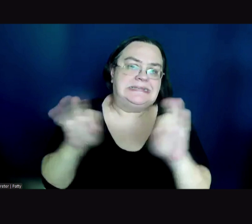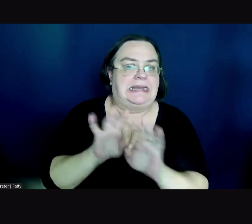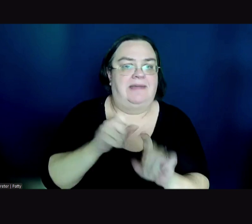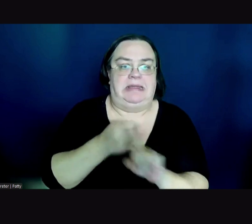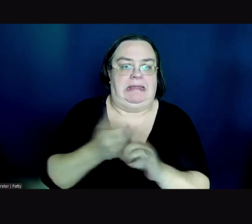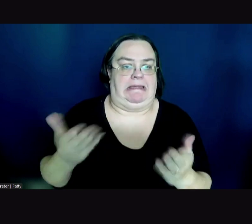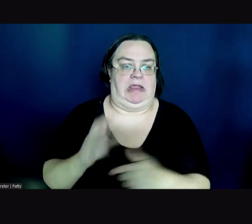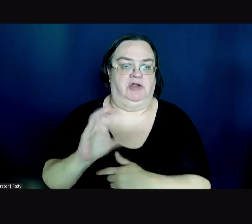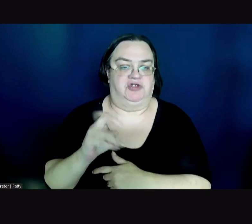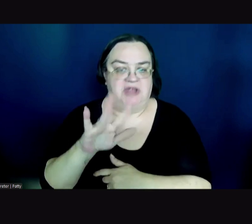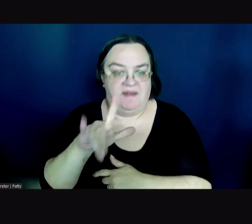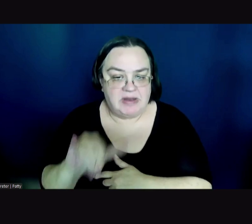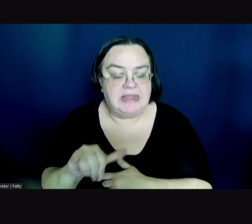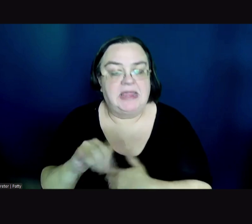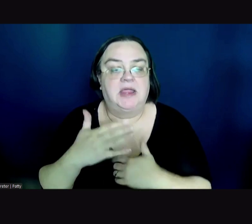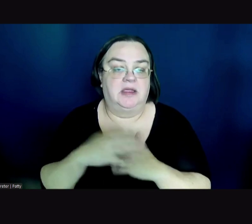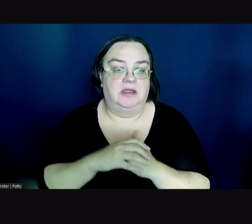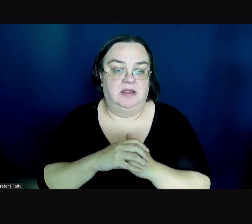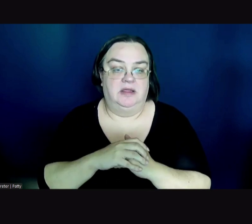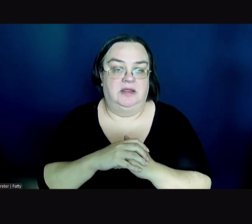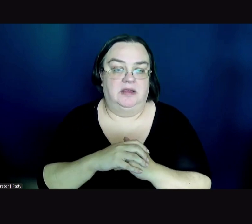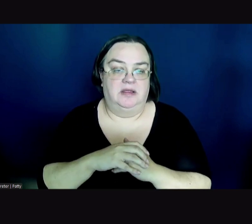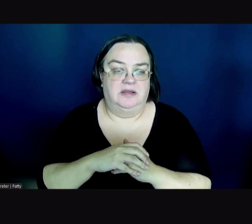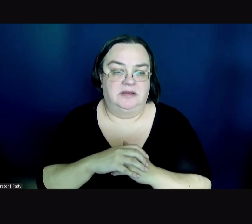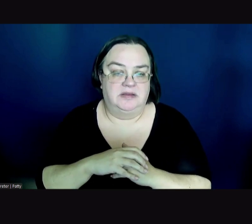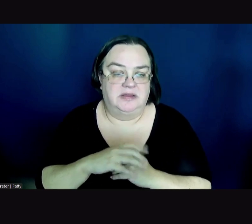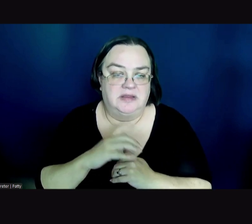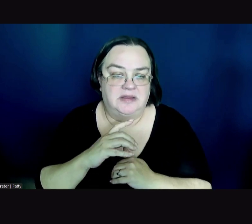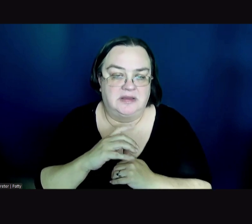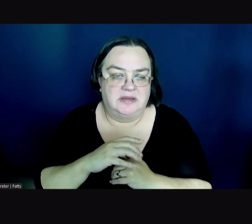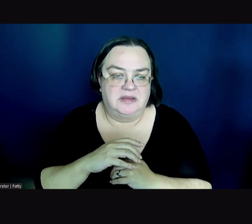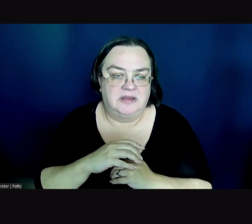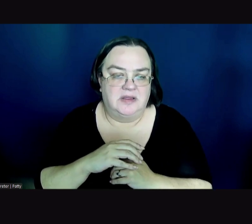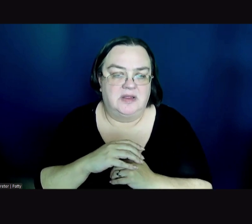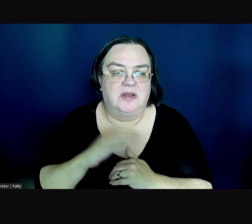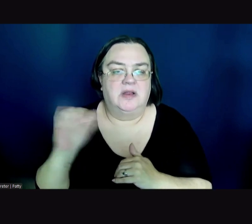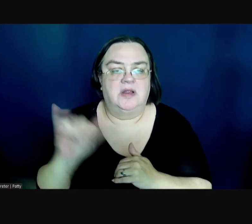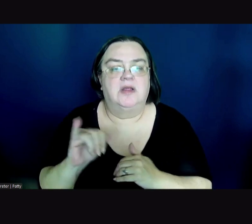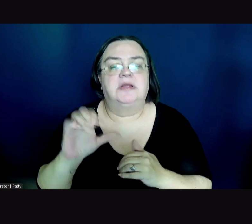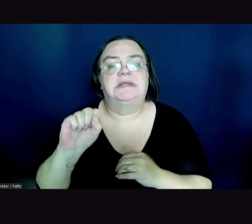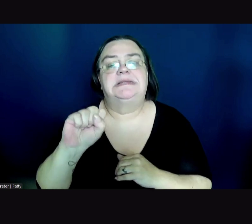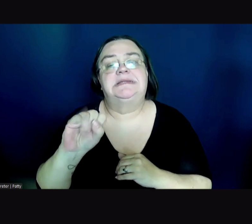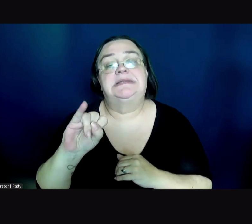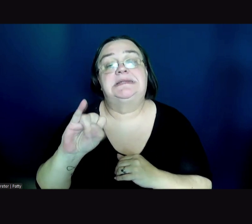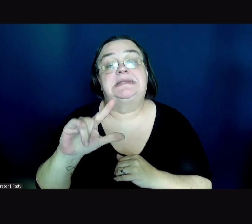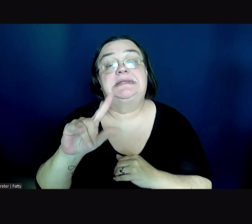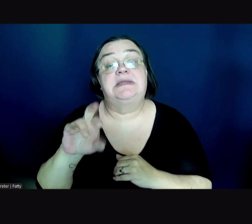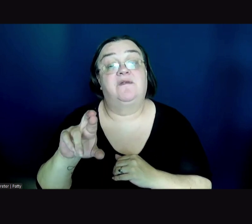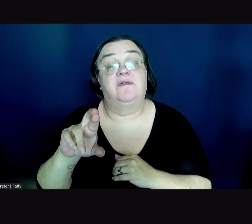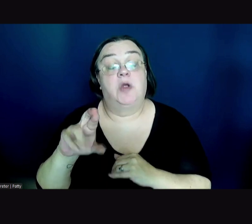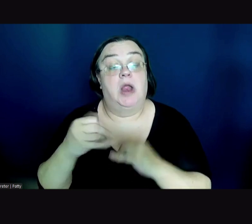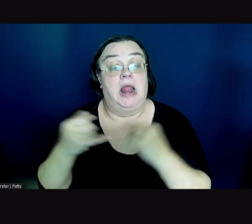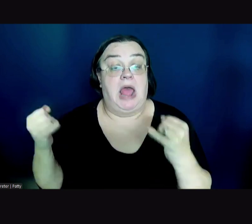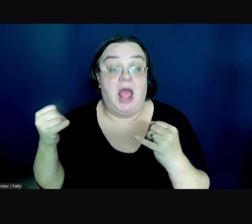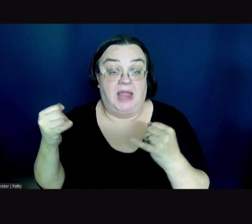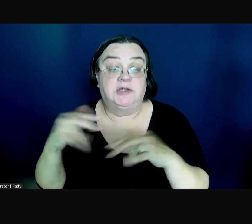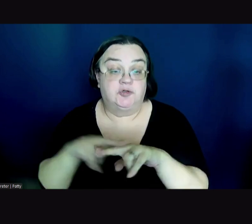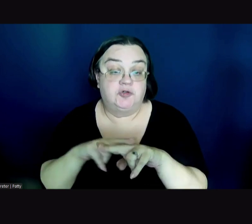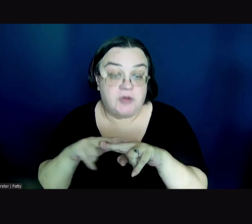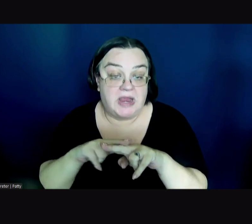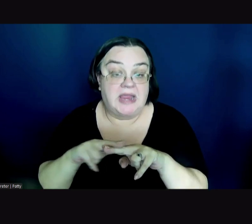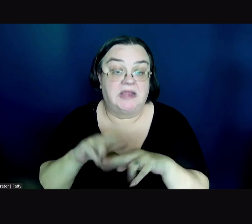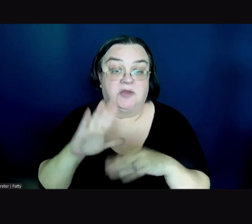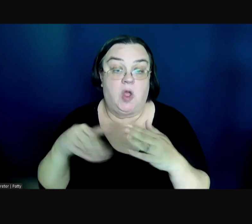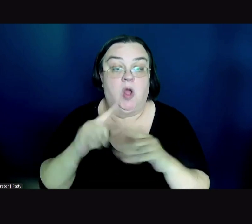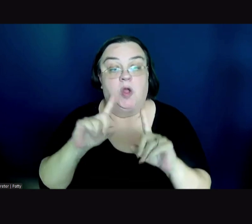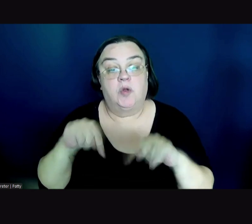Stadium Armory, right now all Silver Line trains, all Silver Line trains right now go towards downtown Largo. We're actually going to split